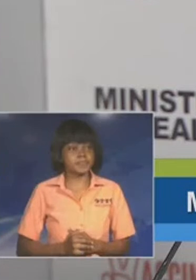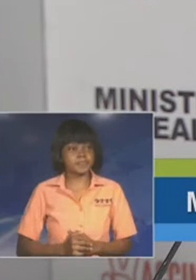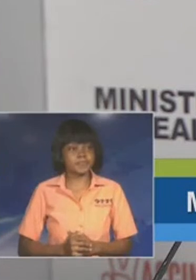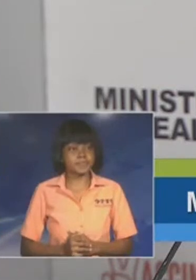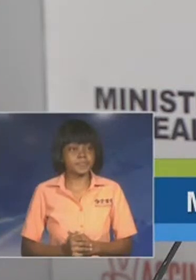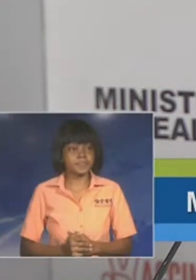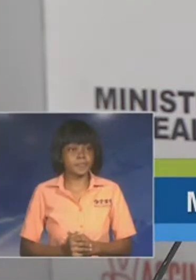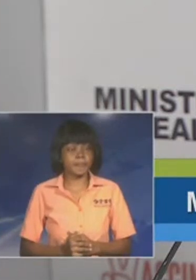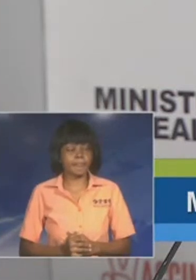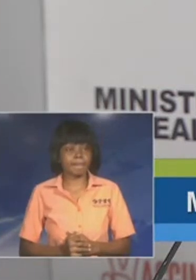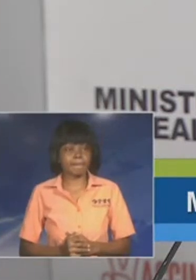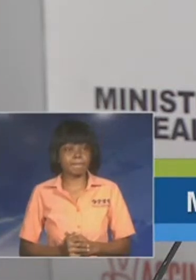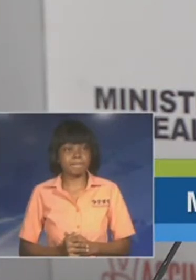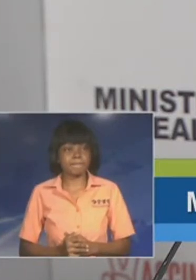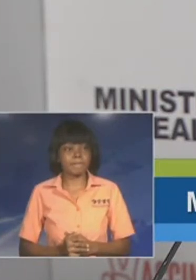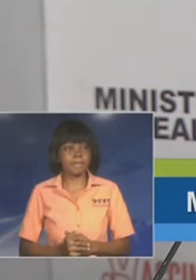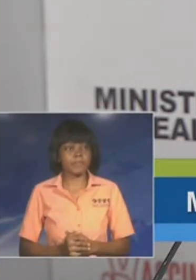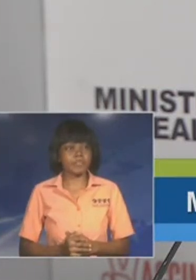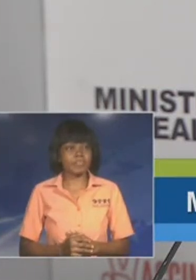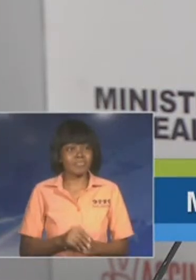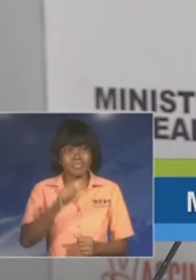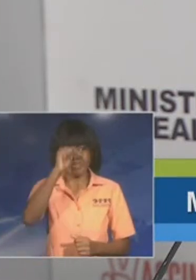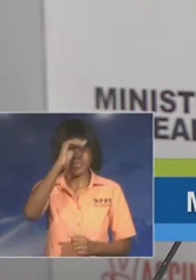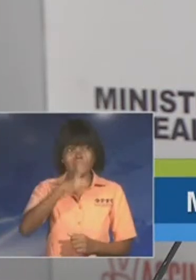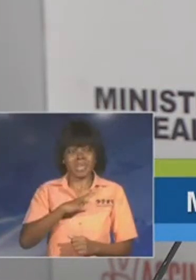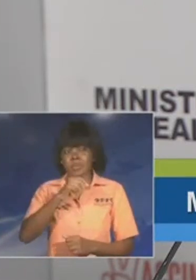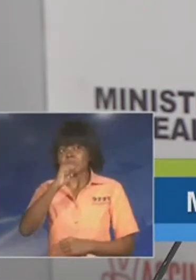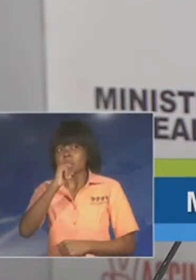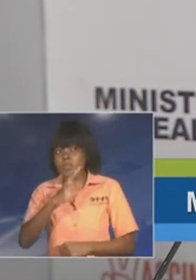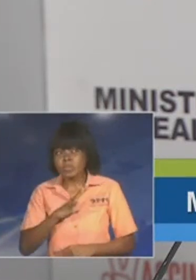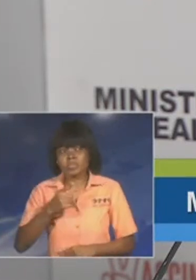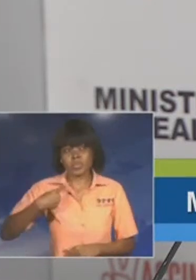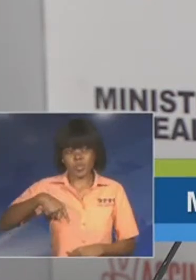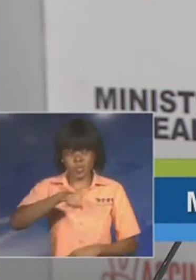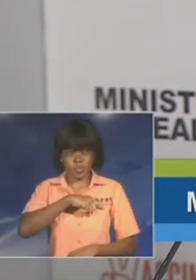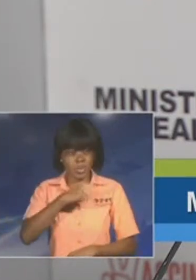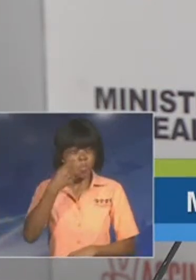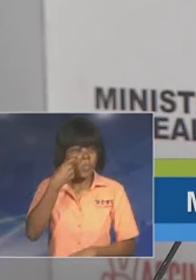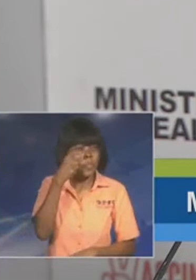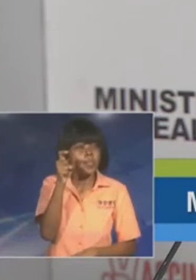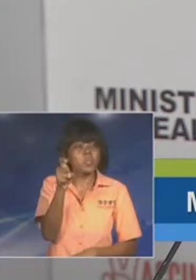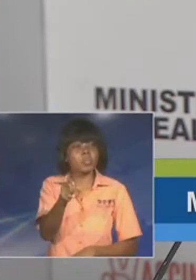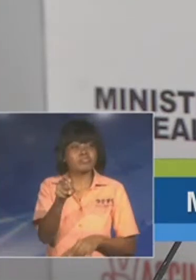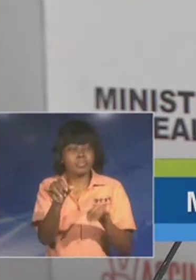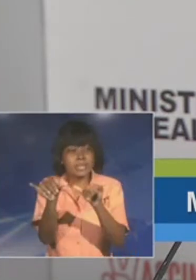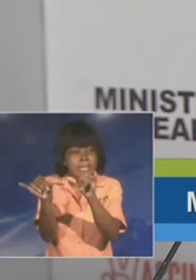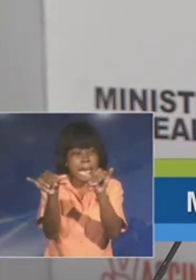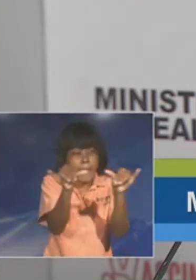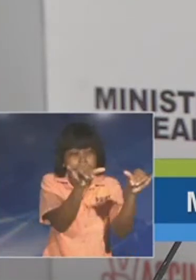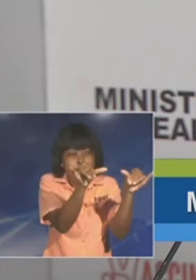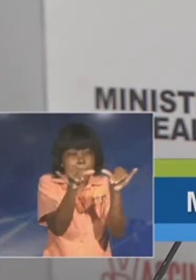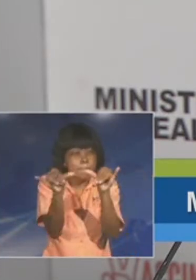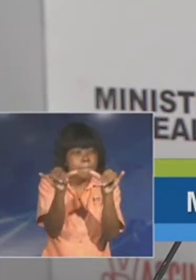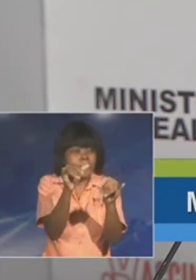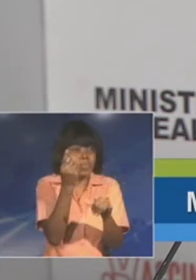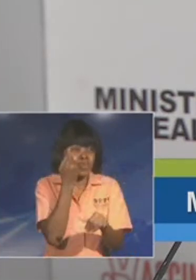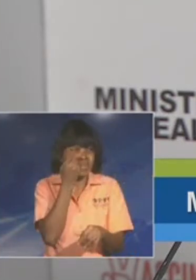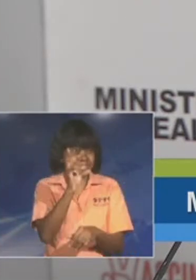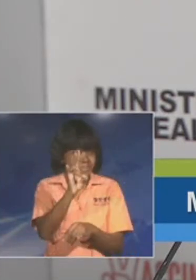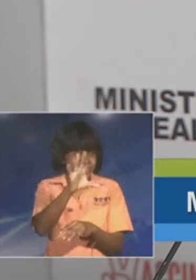noticed trends for approximately 75 days in which our hospitals have been